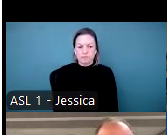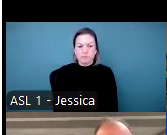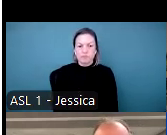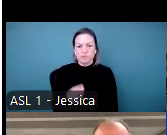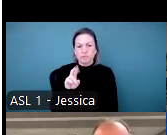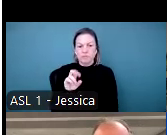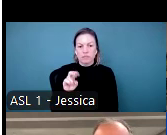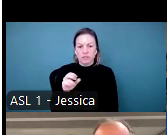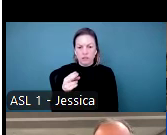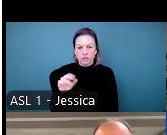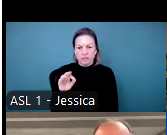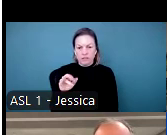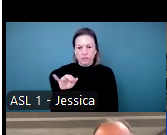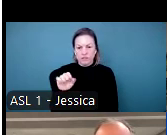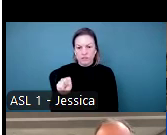Dr. Reyes.